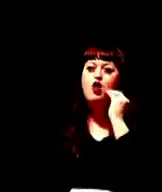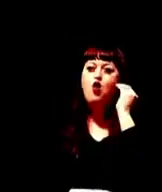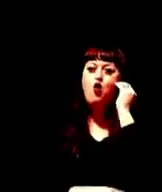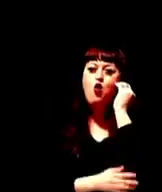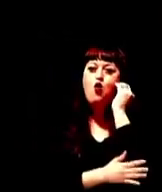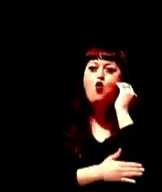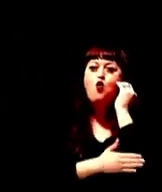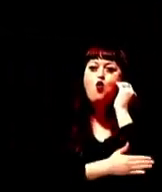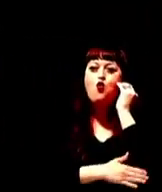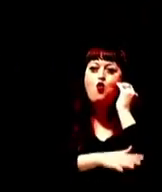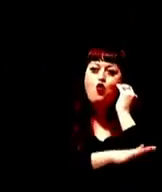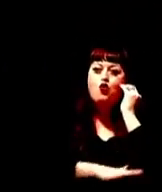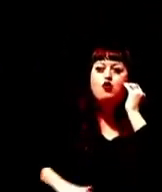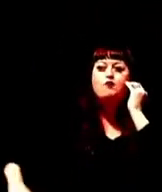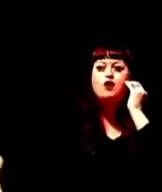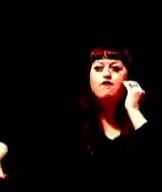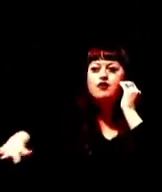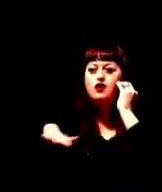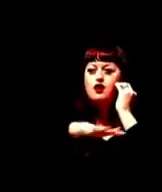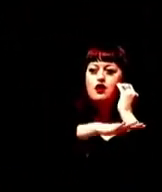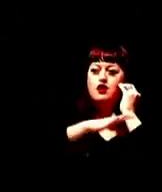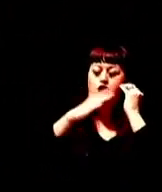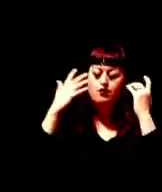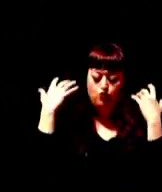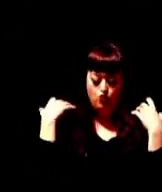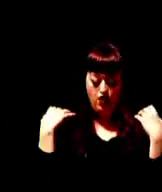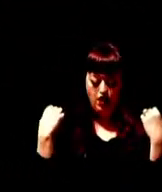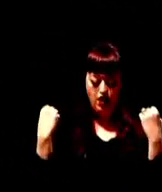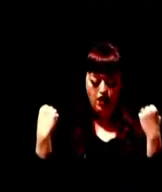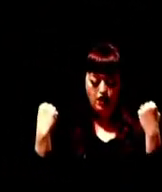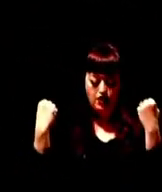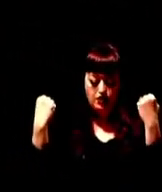and the home of the